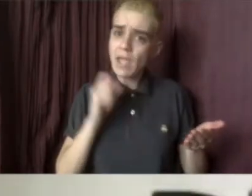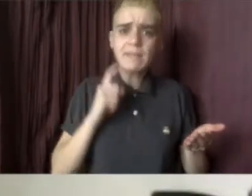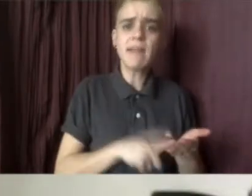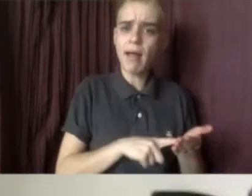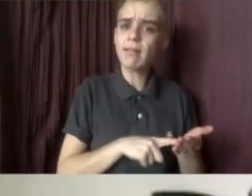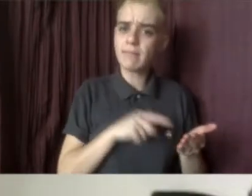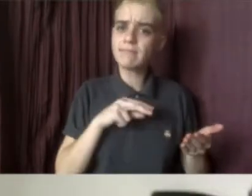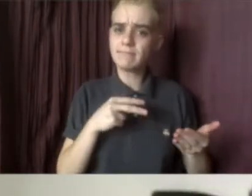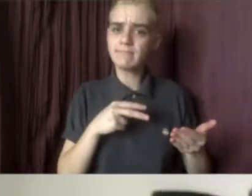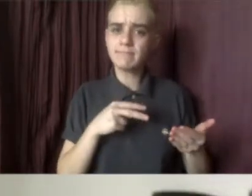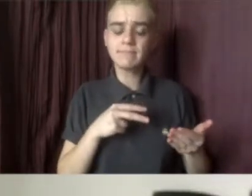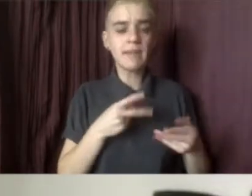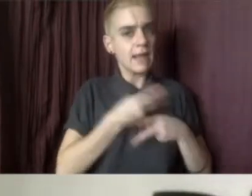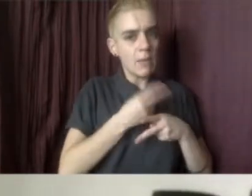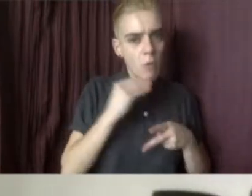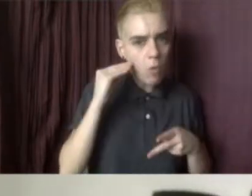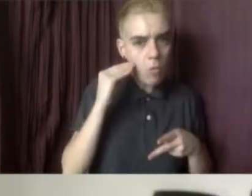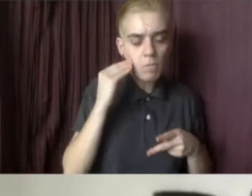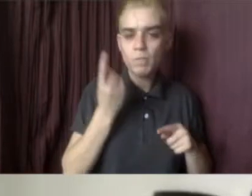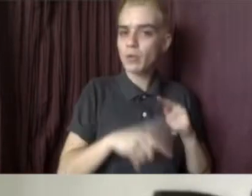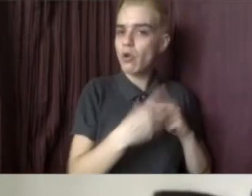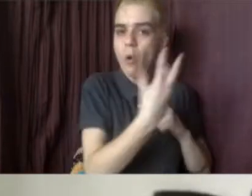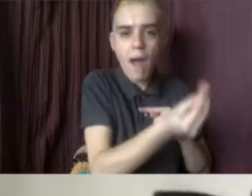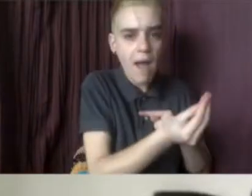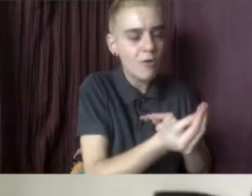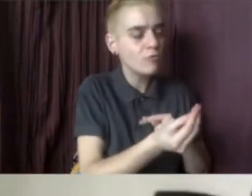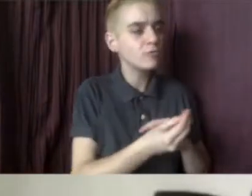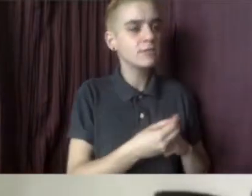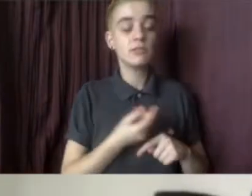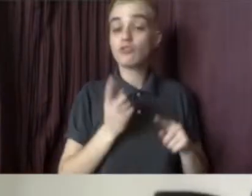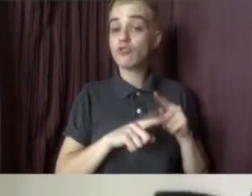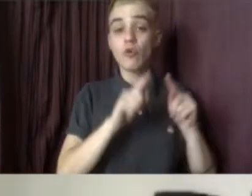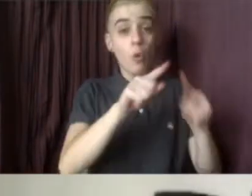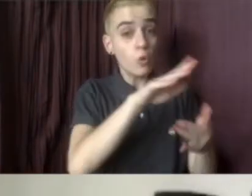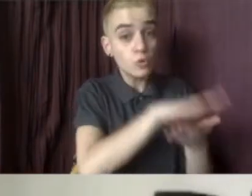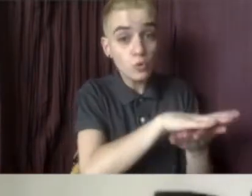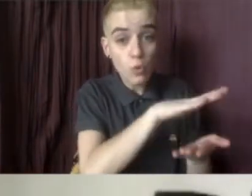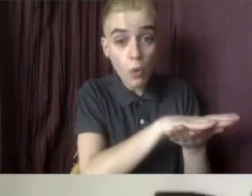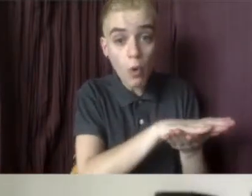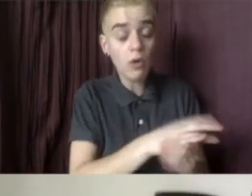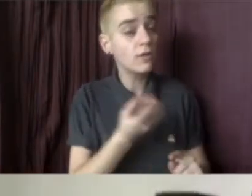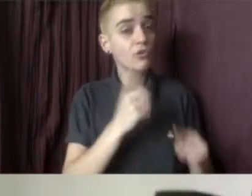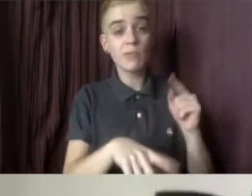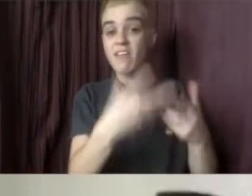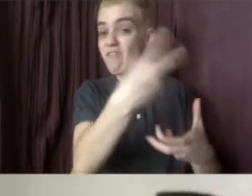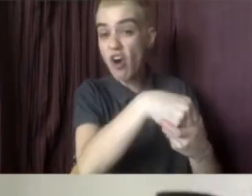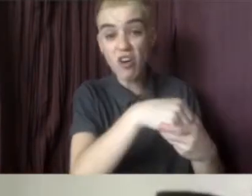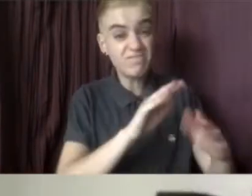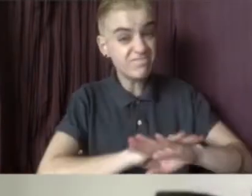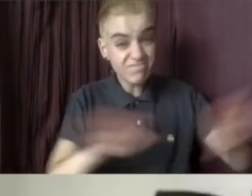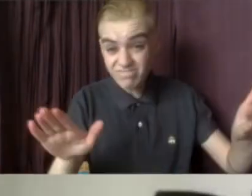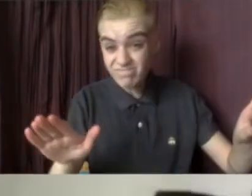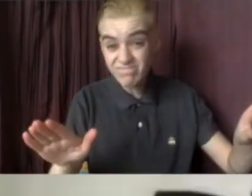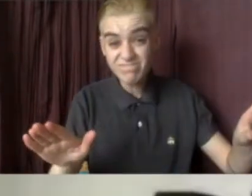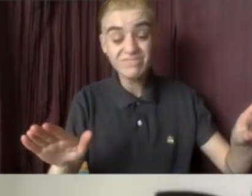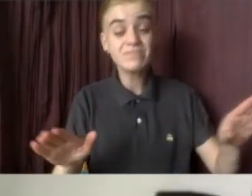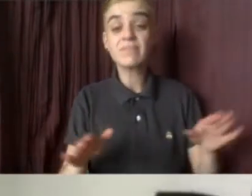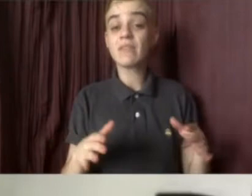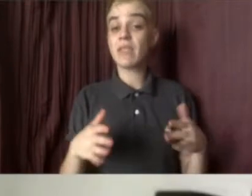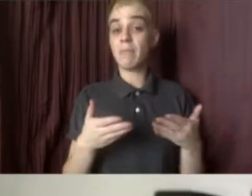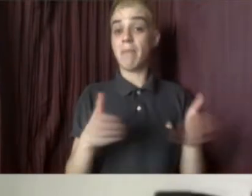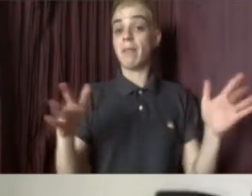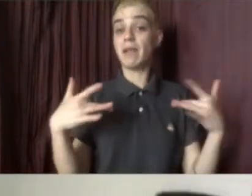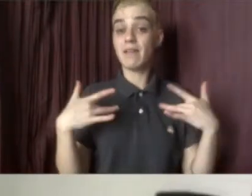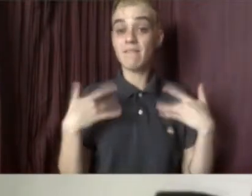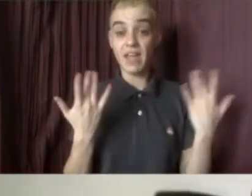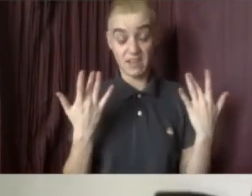person, right? Then you had the New Deal with FDR, right, which is also a racist